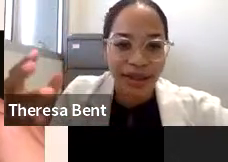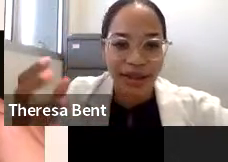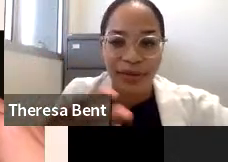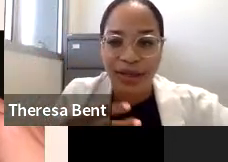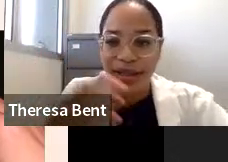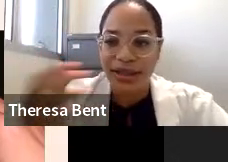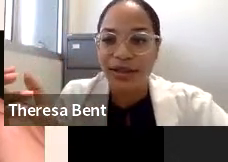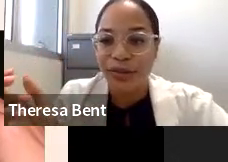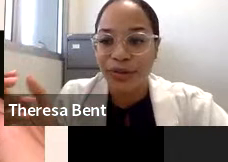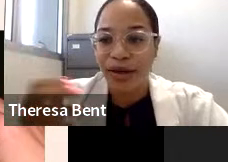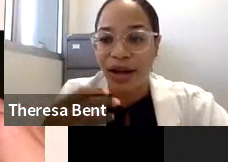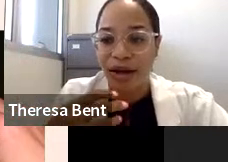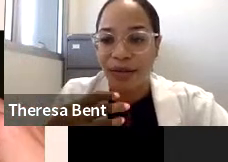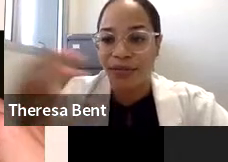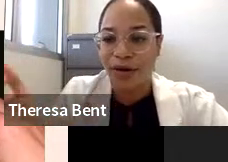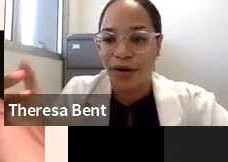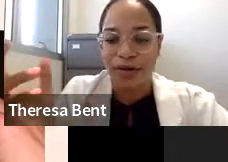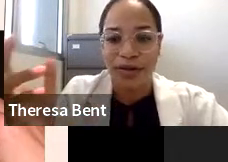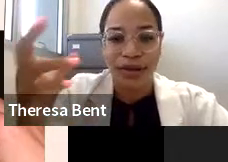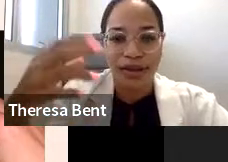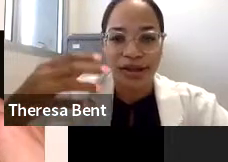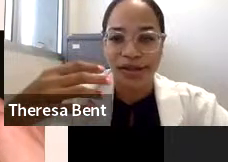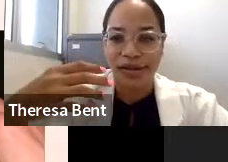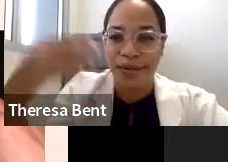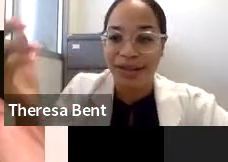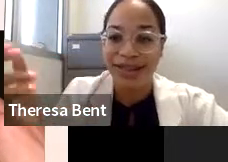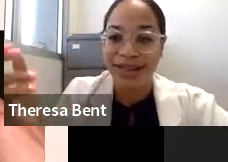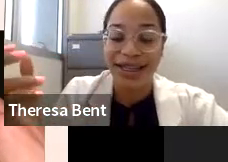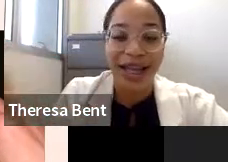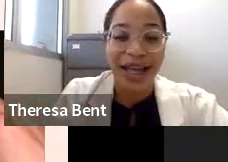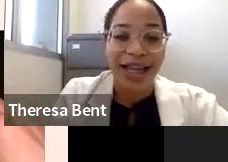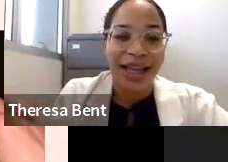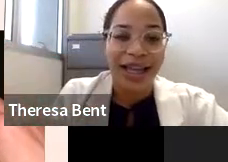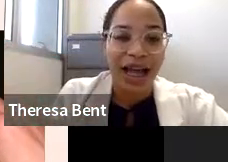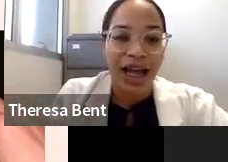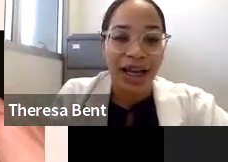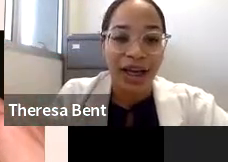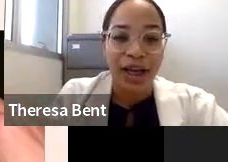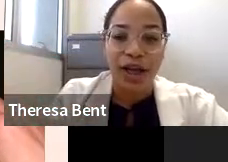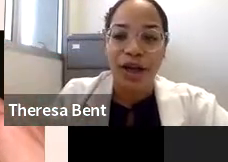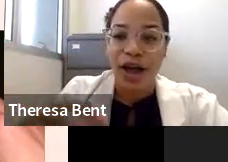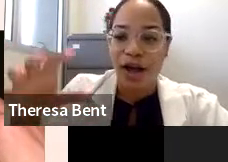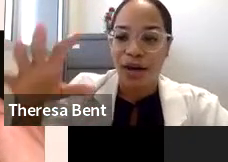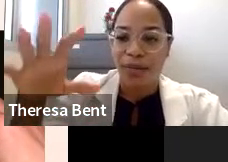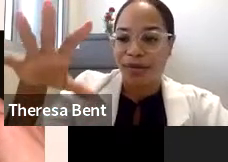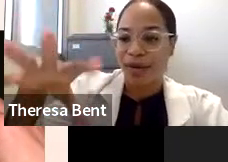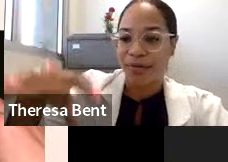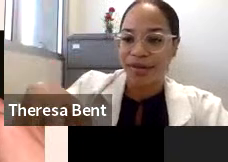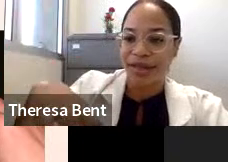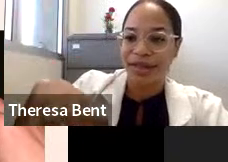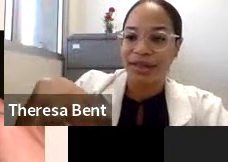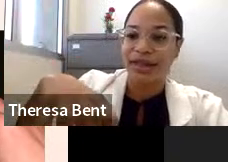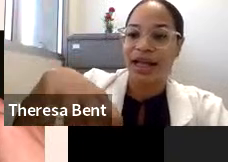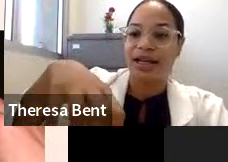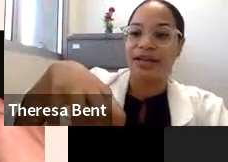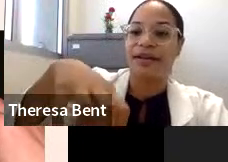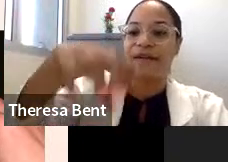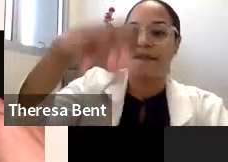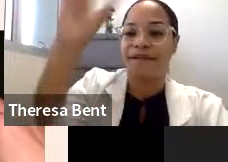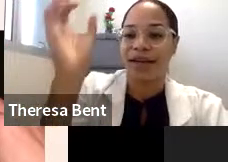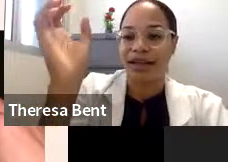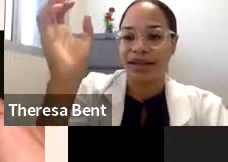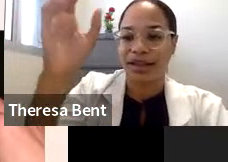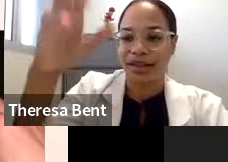with this new found ability, they can grab things